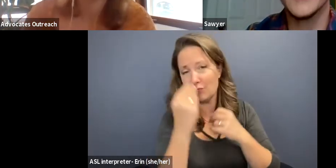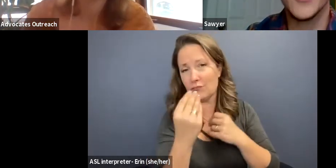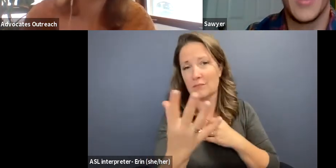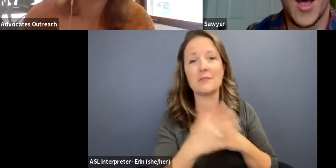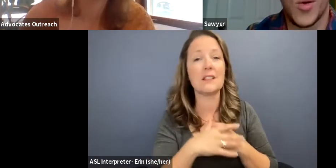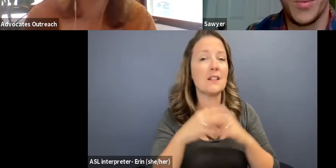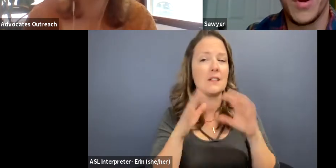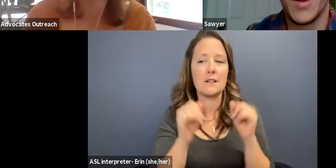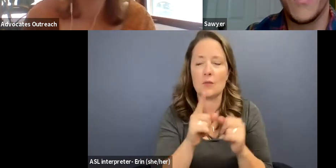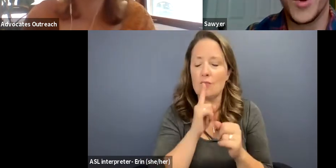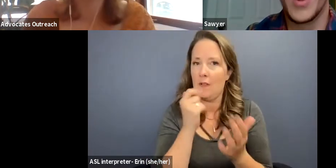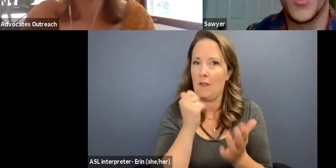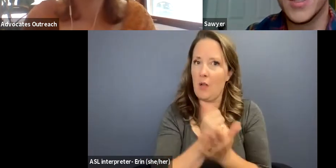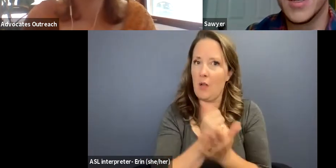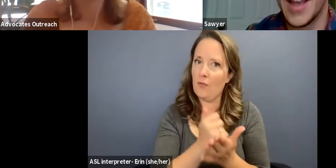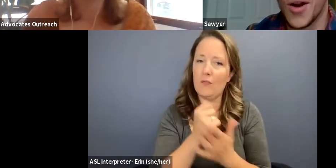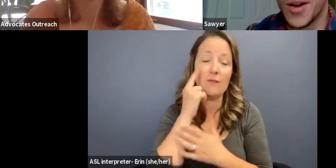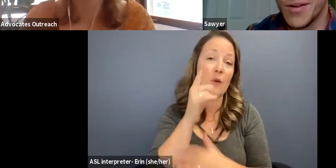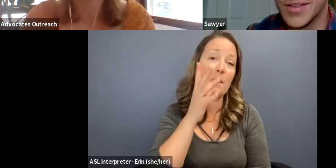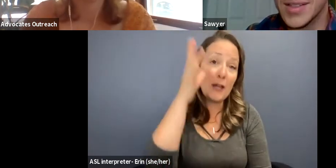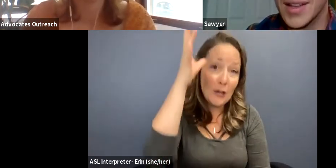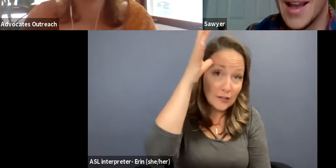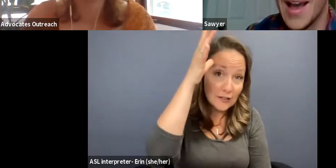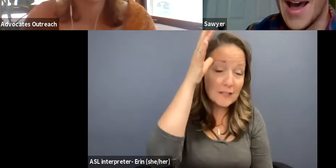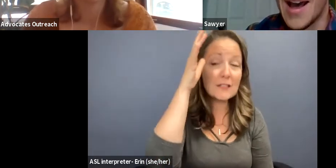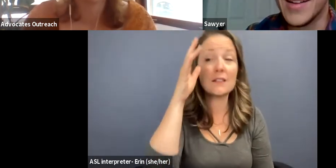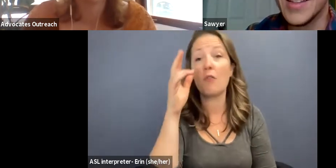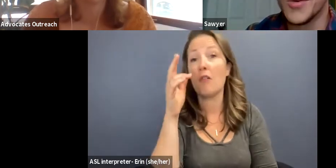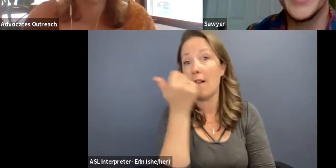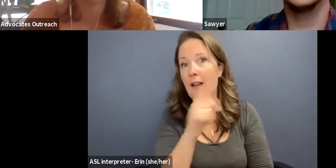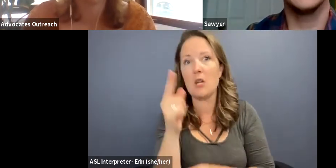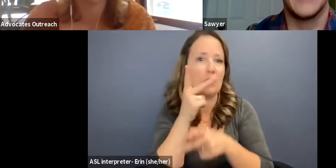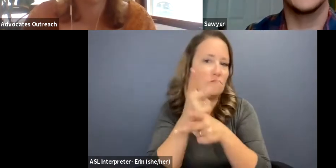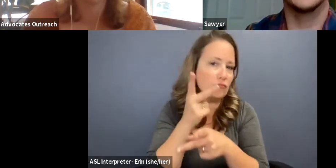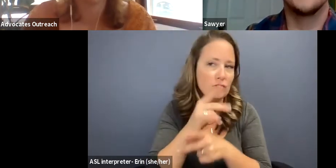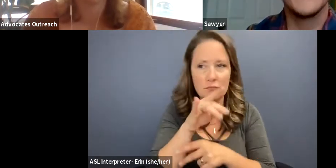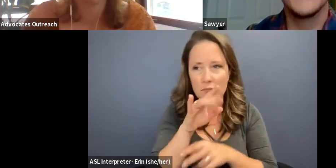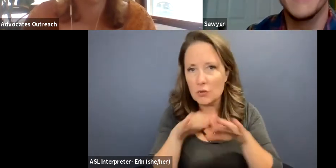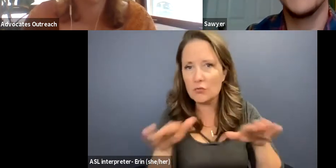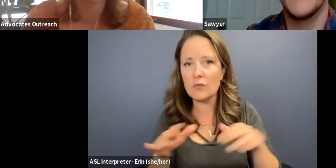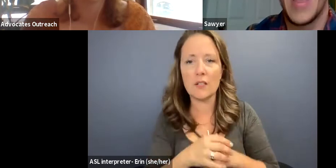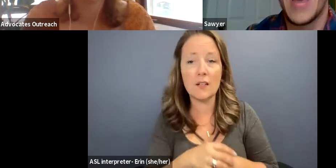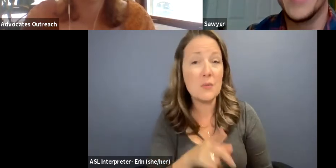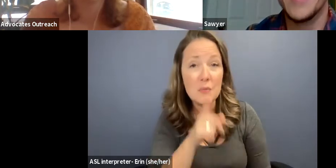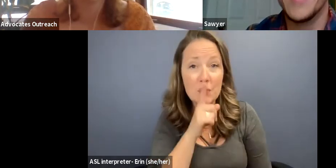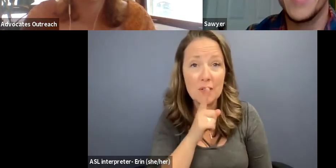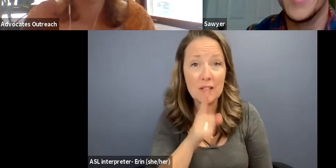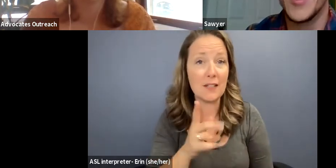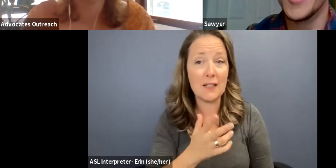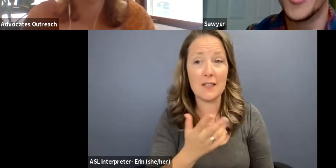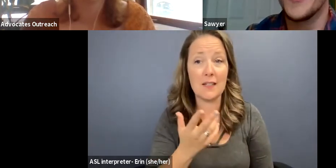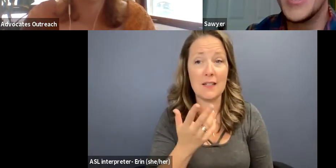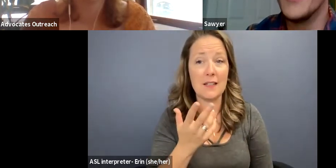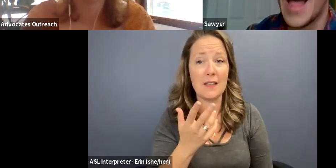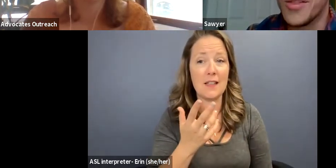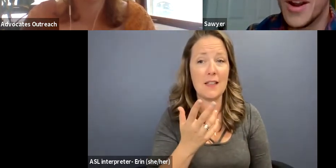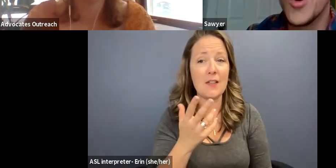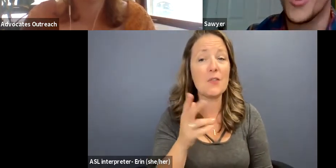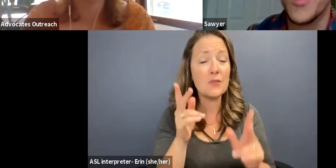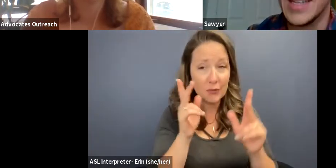typical things, what might be cause for concern. So we'll spend a little bit of time on that.